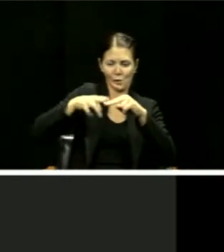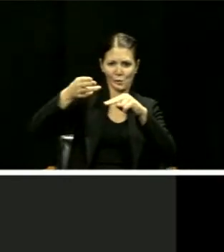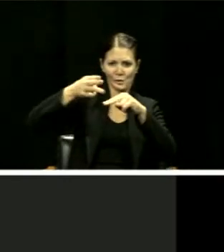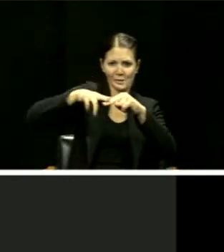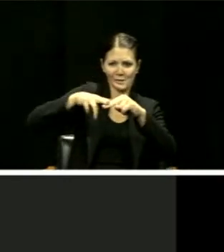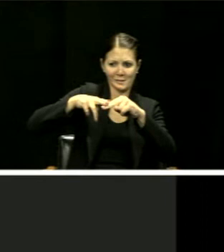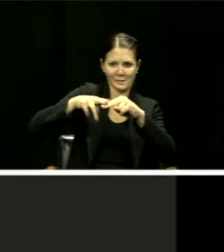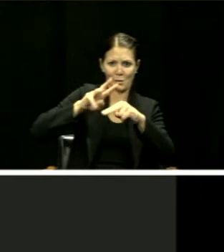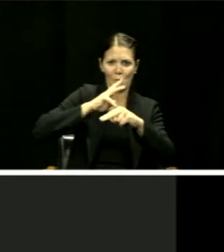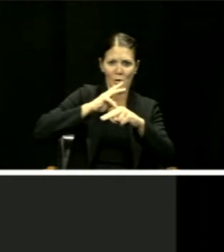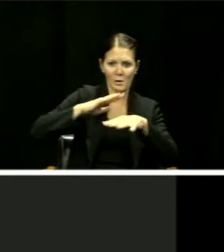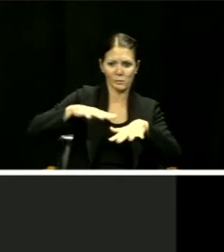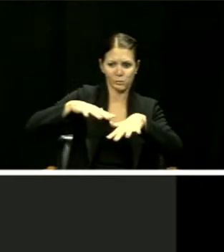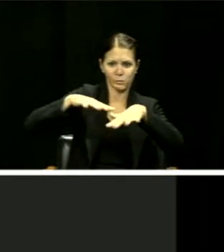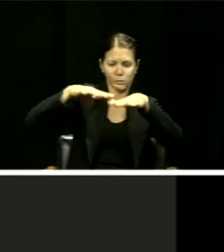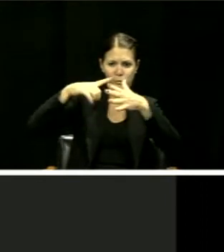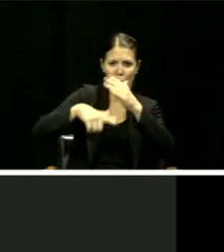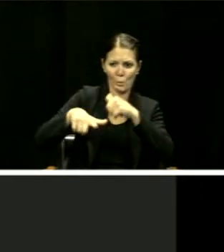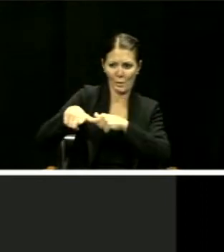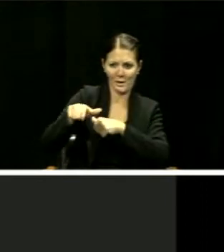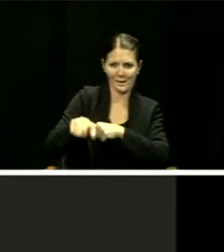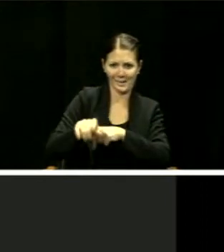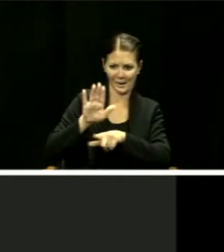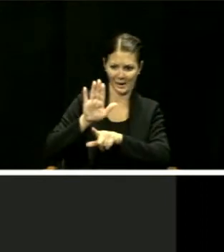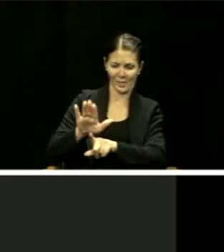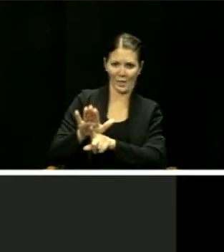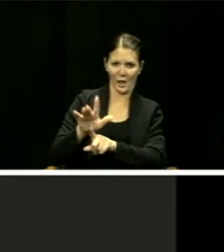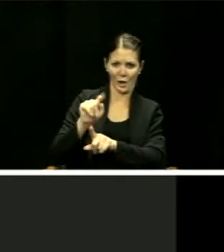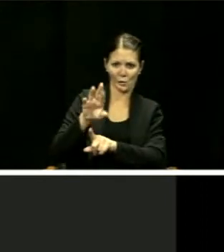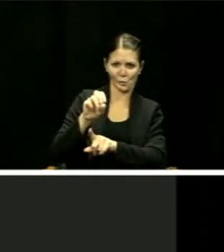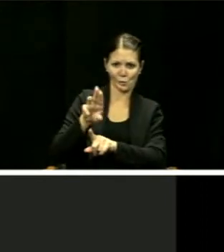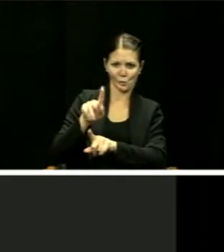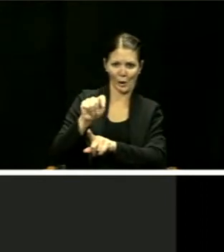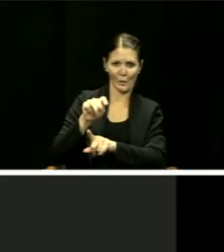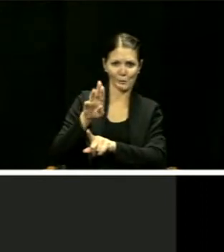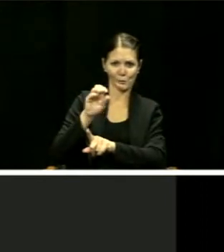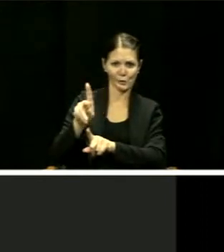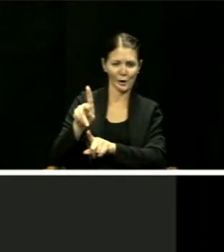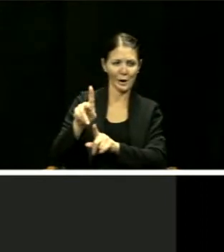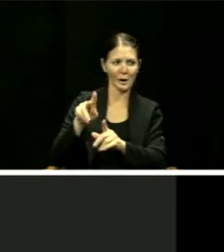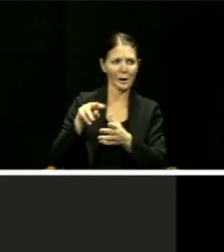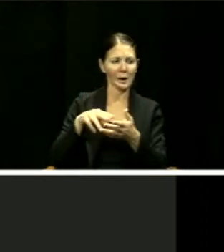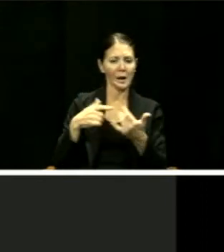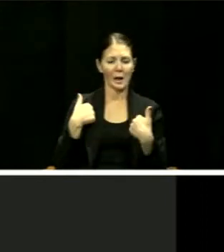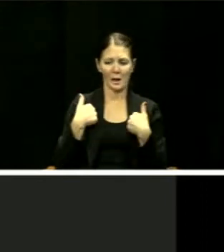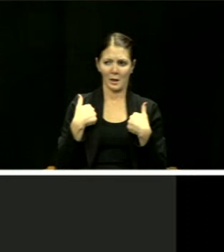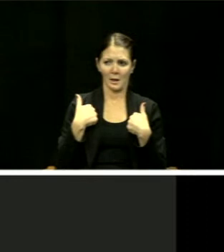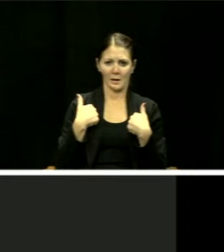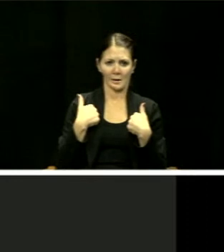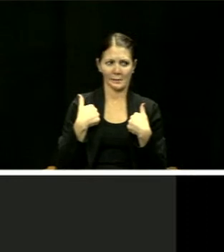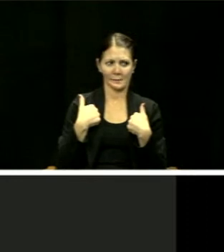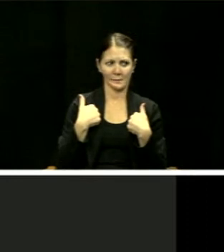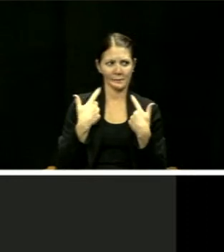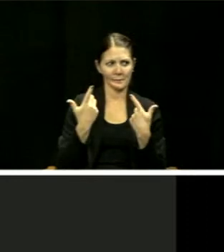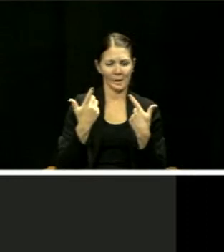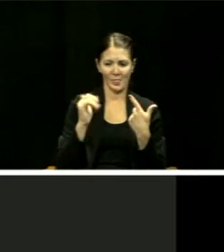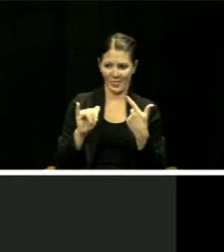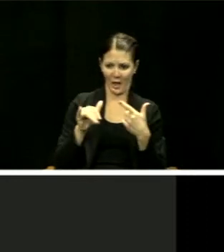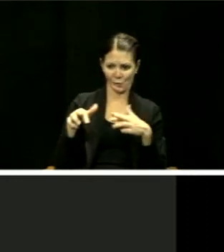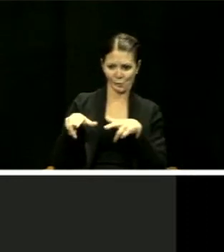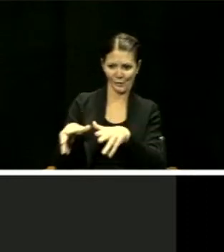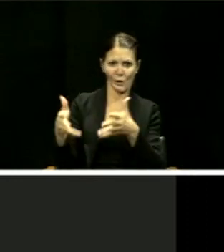the capacity that'll be needed for Trout Brook. So, again, that river's